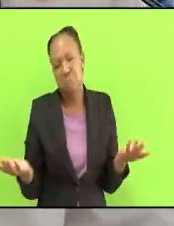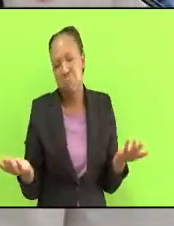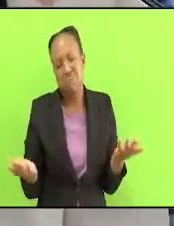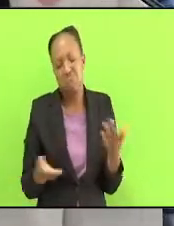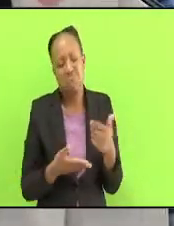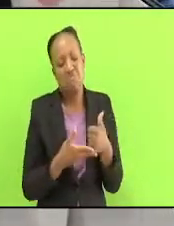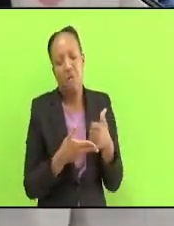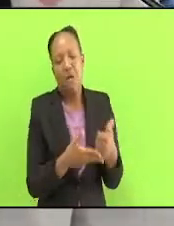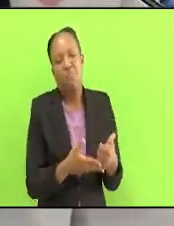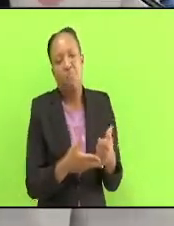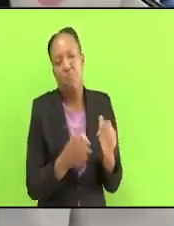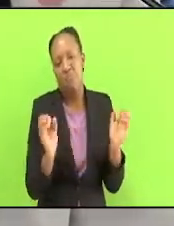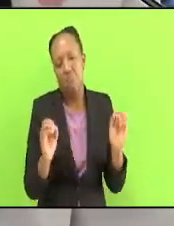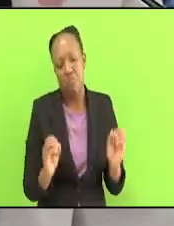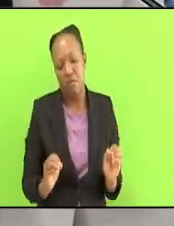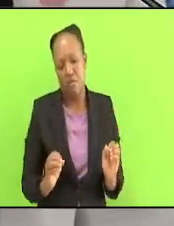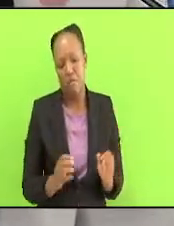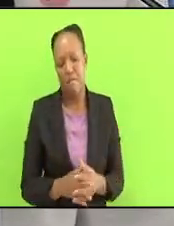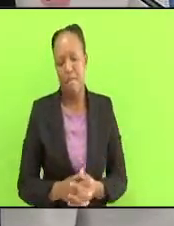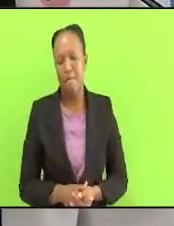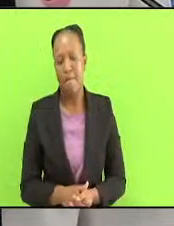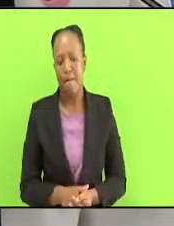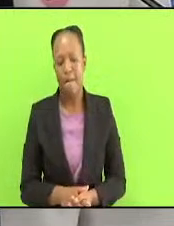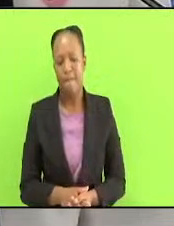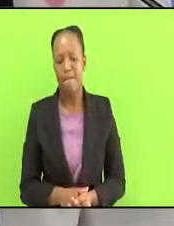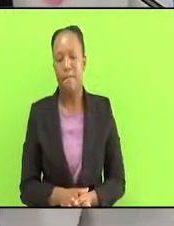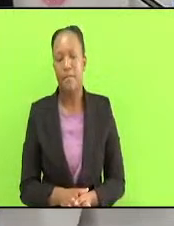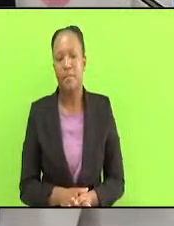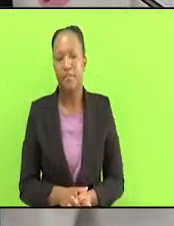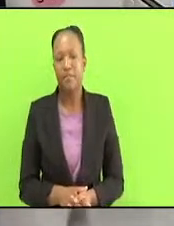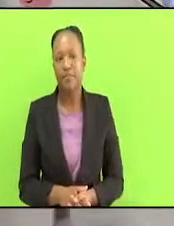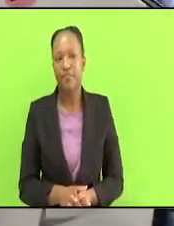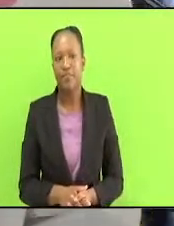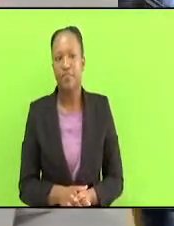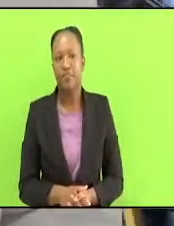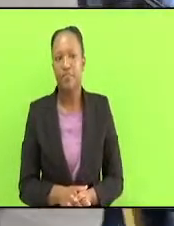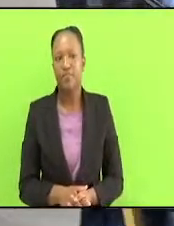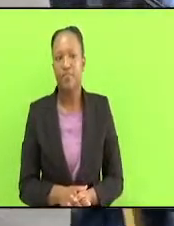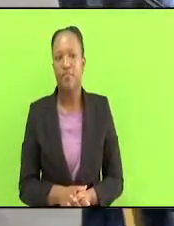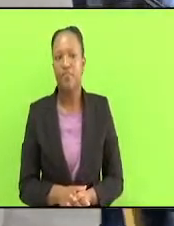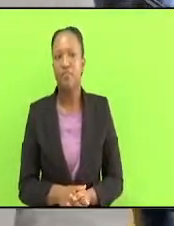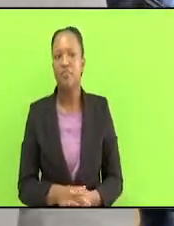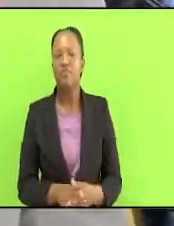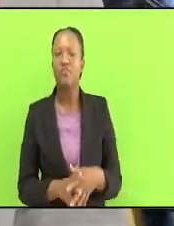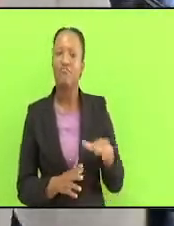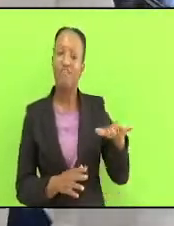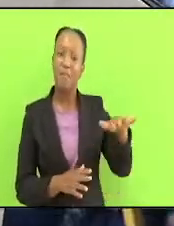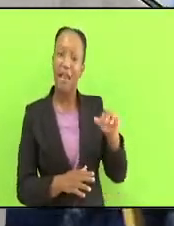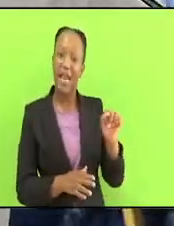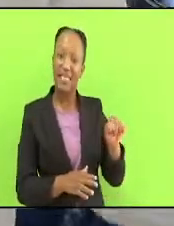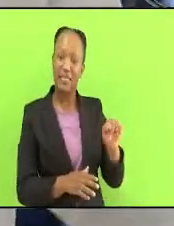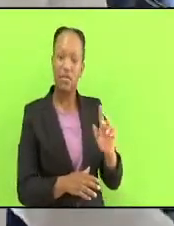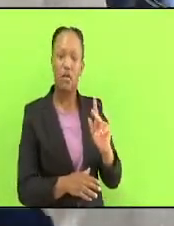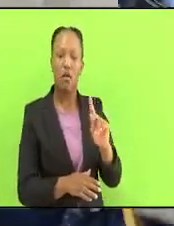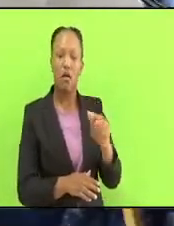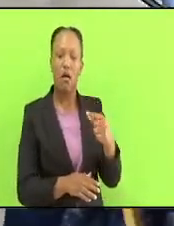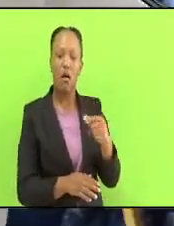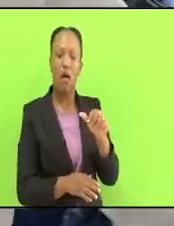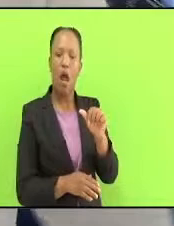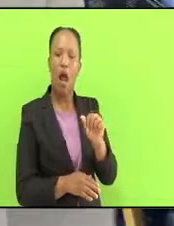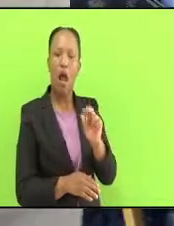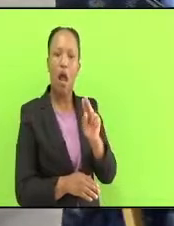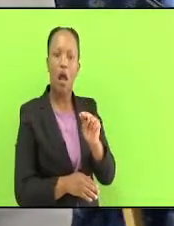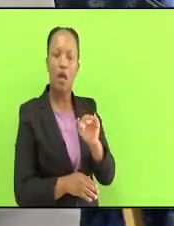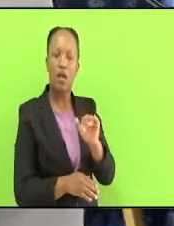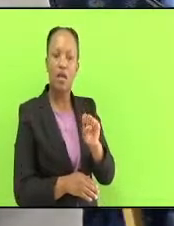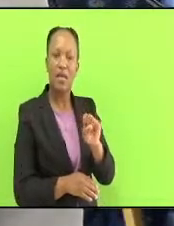Which simply means that what we are teaching them is going to be of no use. Ko kganyesa re na le di farmera re na le batho ba ile gore ke bana le diphoofolo mo fulelwang